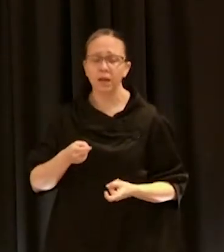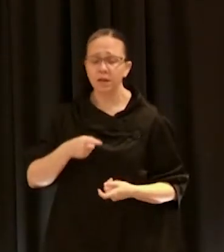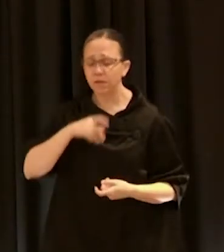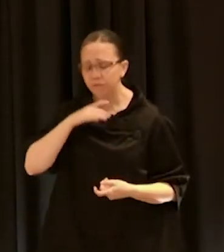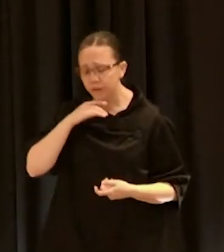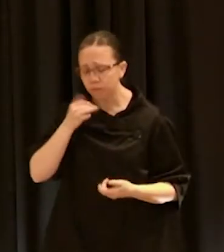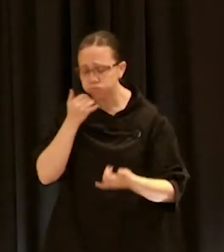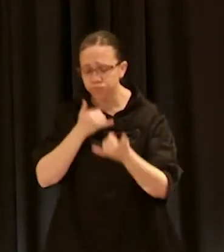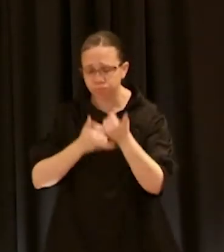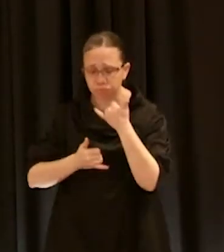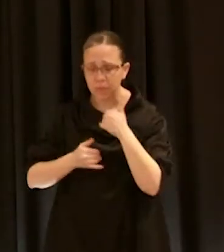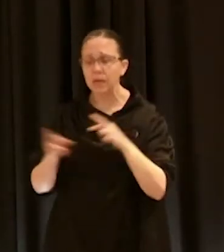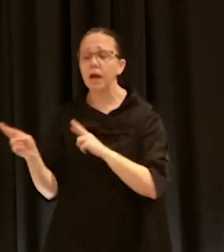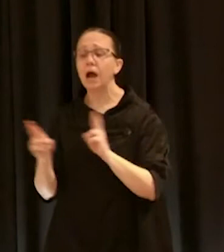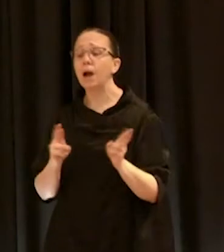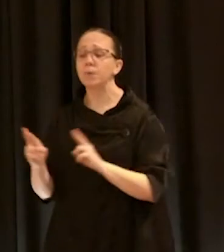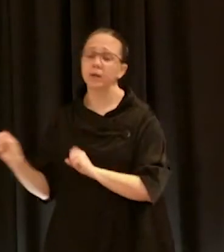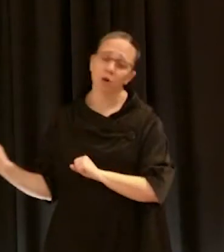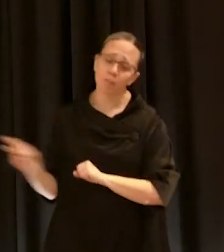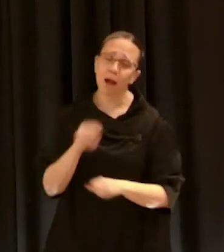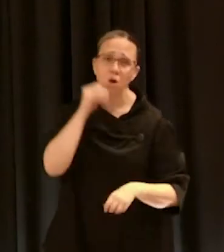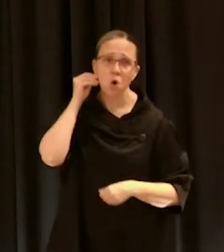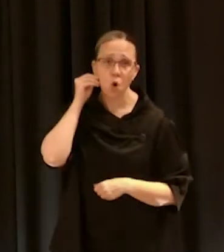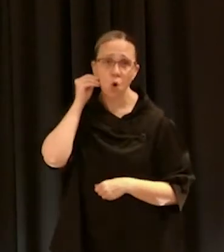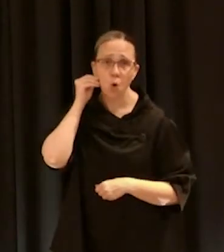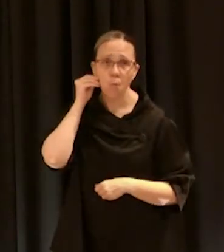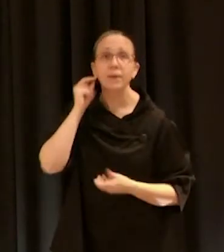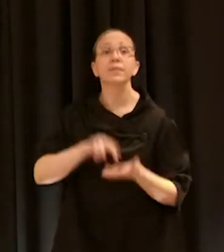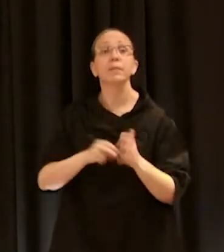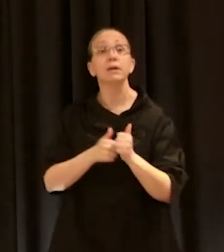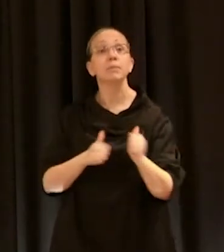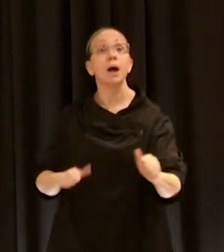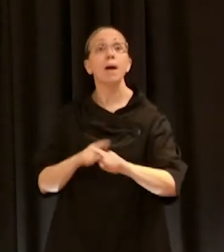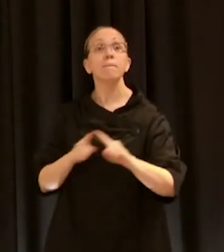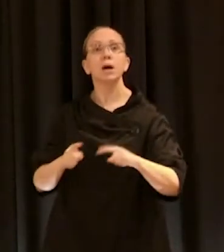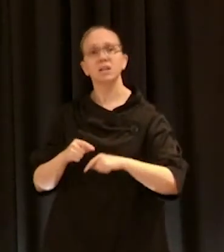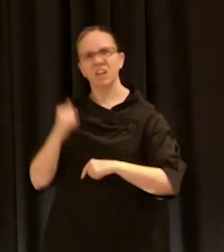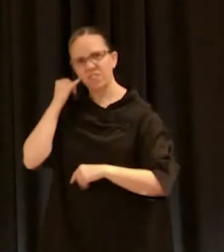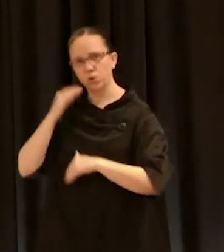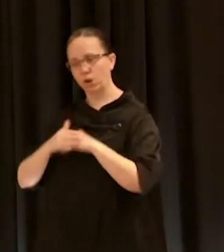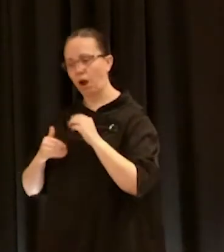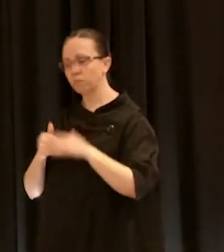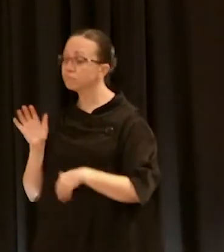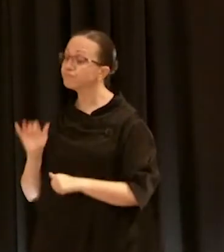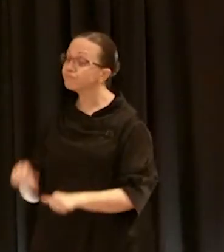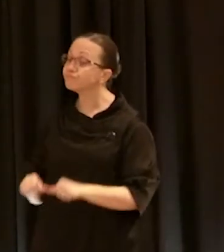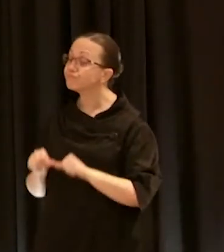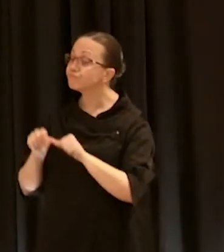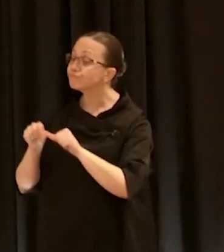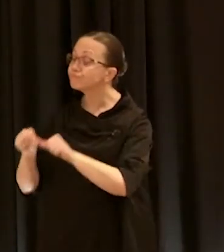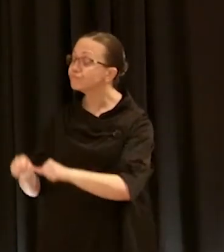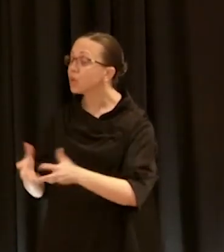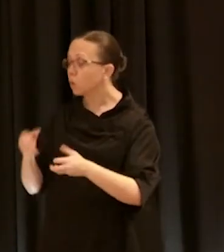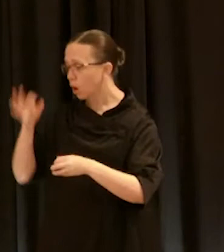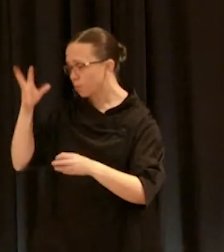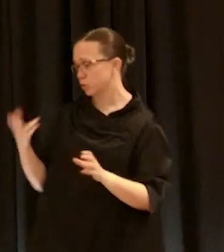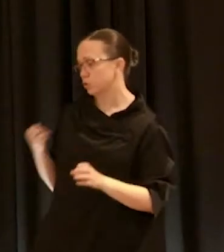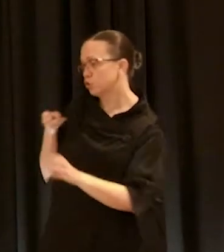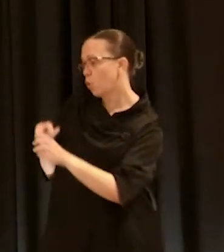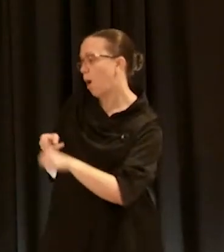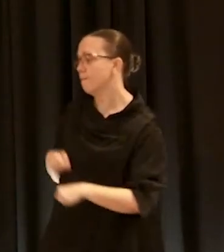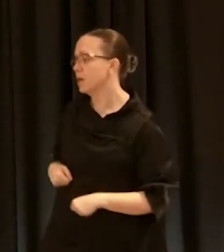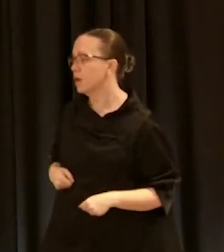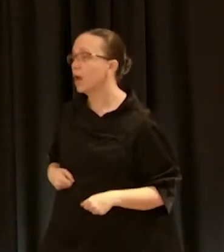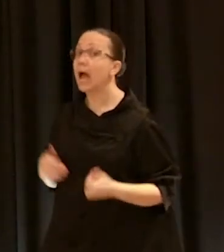tired of the slop. I'm ready to go back to daddy's house. You've backslid. But when you're comfortable there and you want your preacher to get in the same mud with